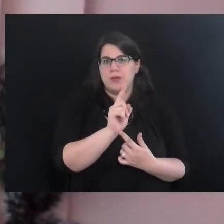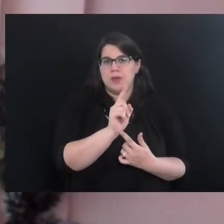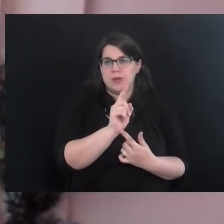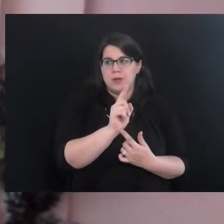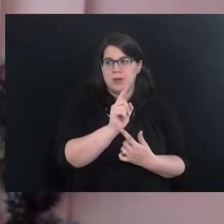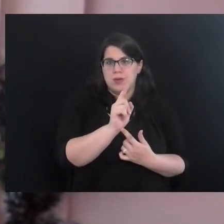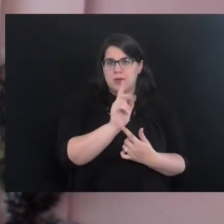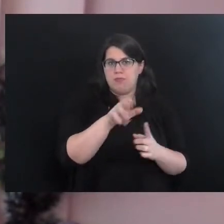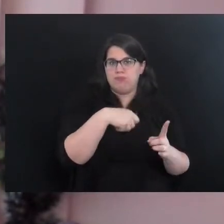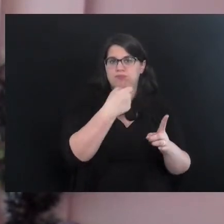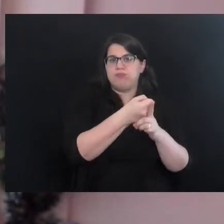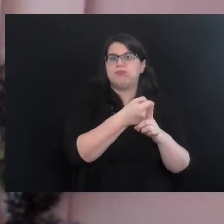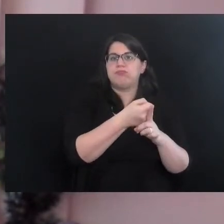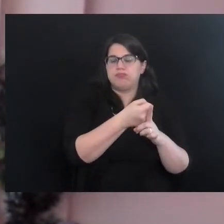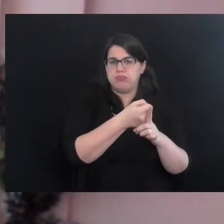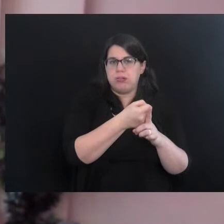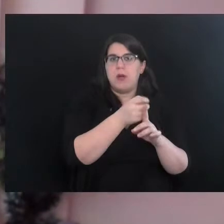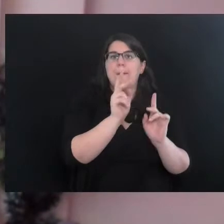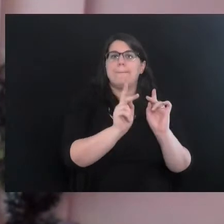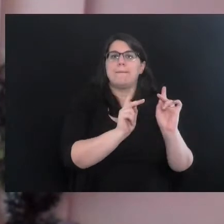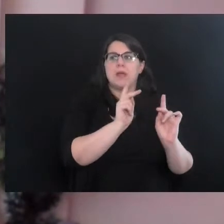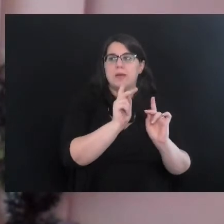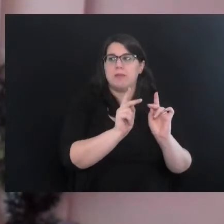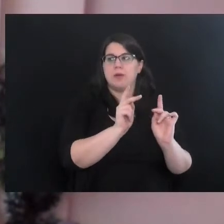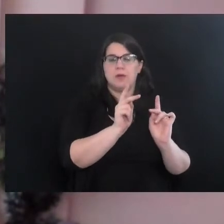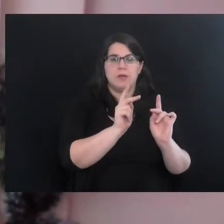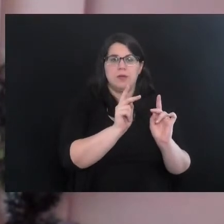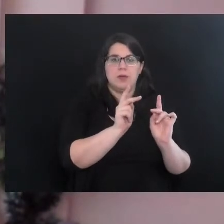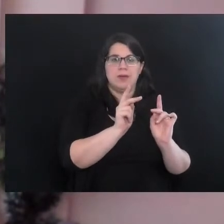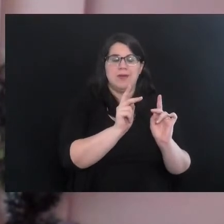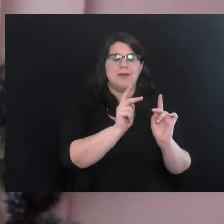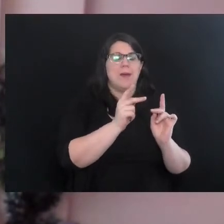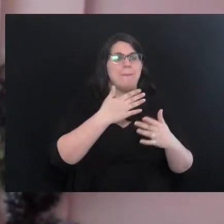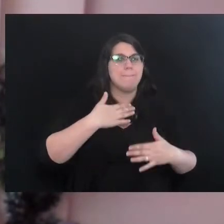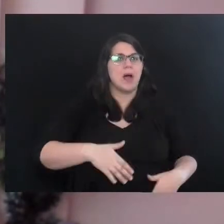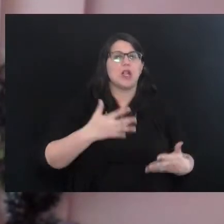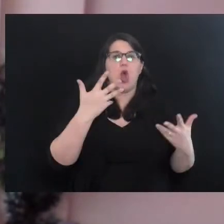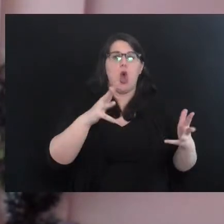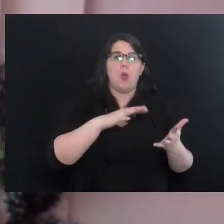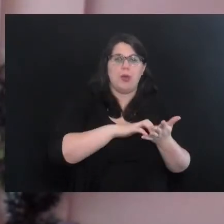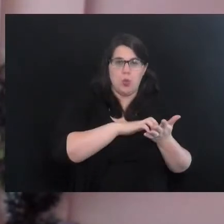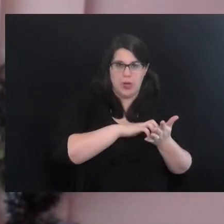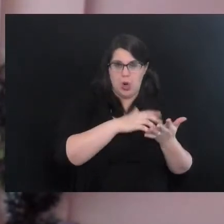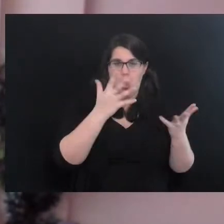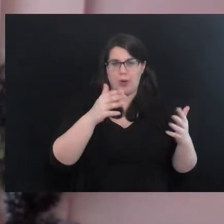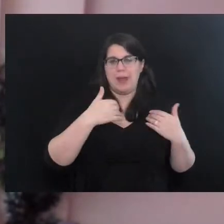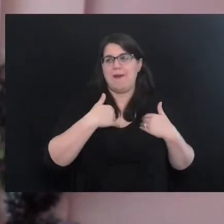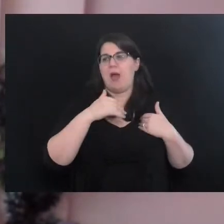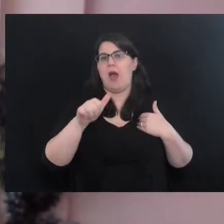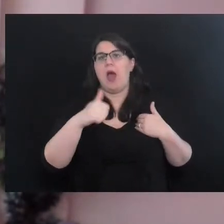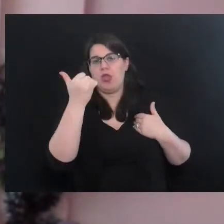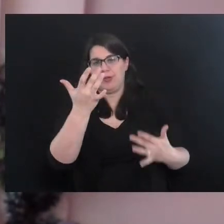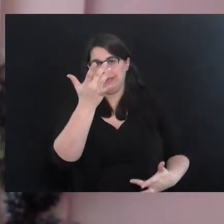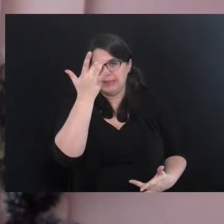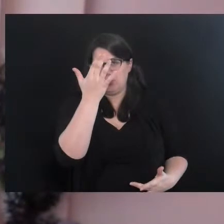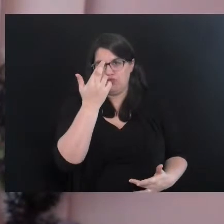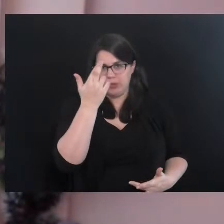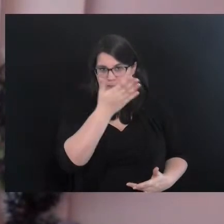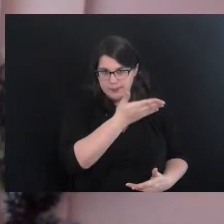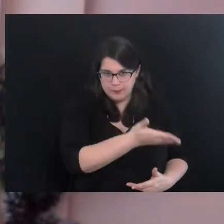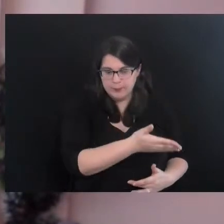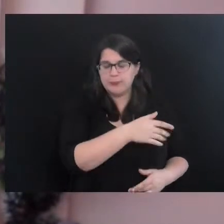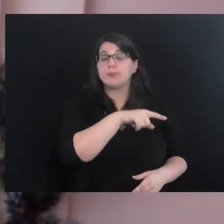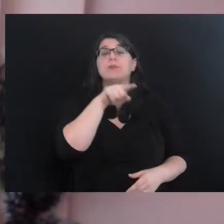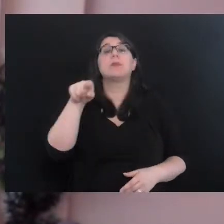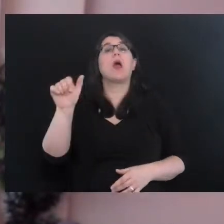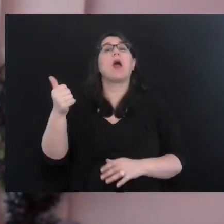infecting people or a person who is really very immunocompromised. But the other possibility, which people are talking about more and